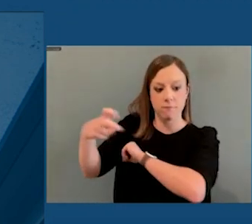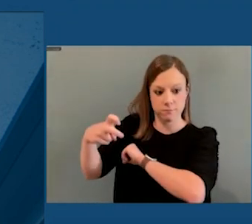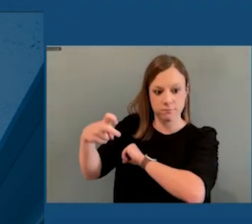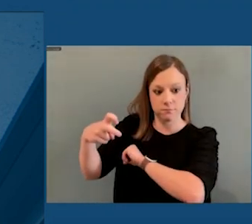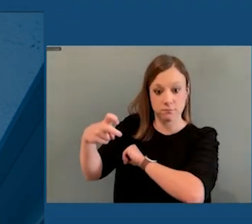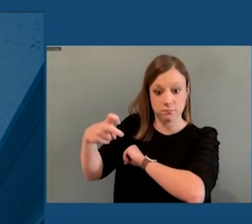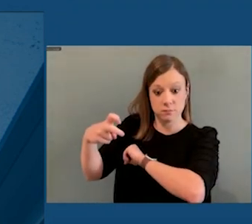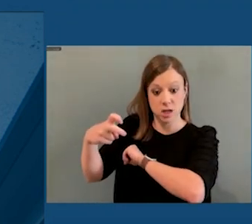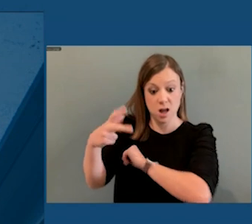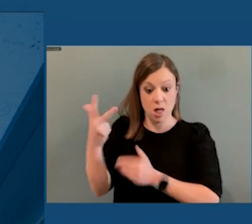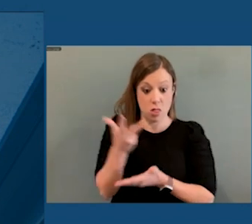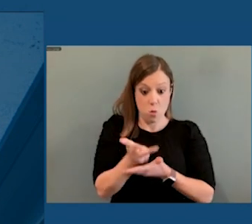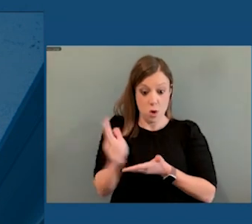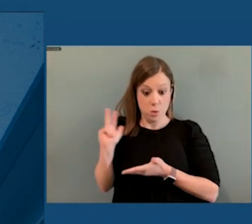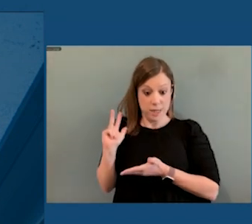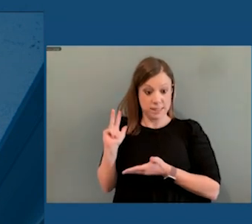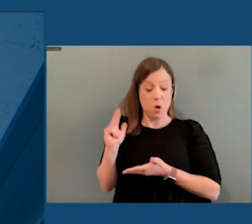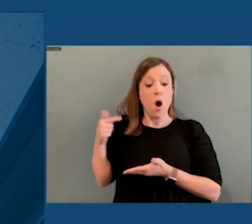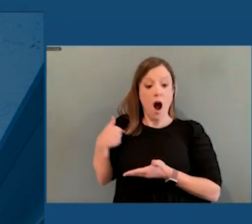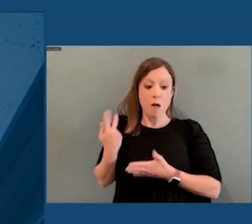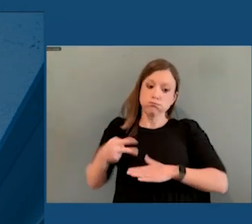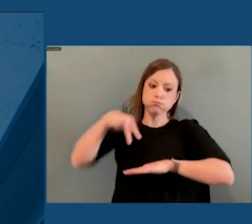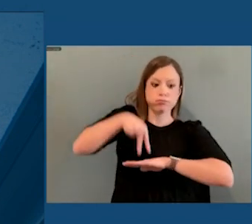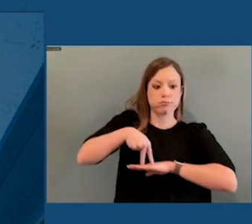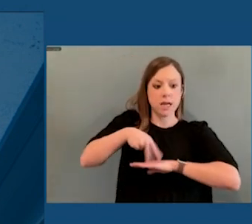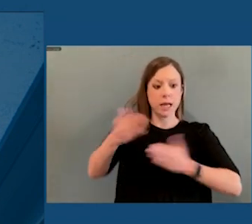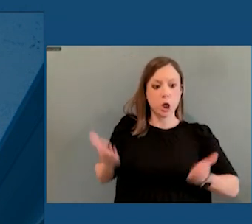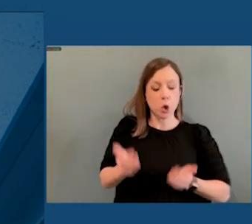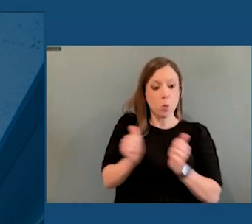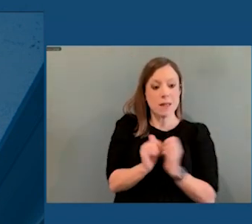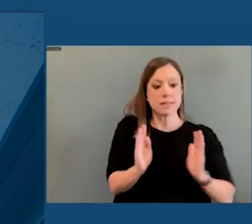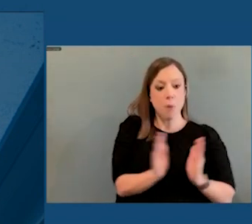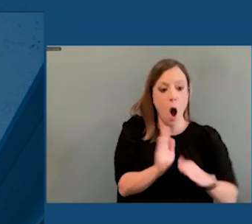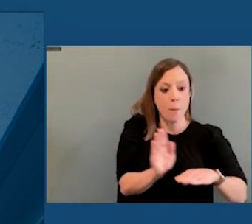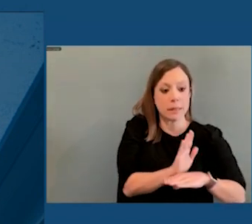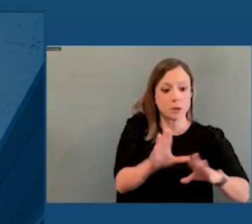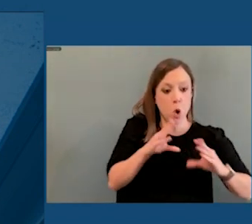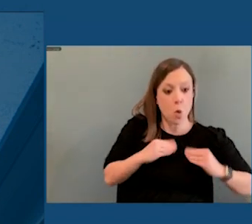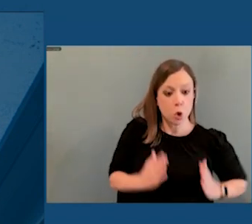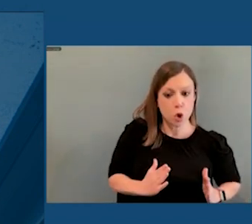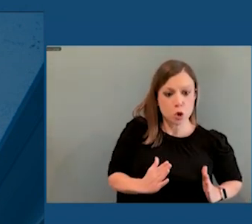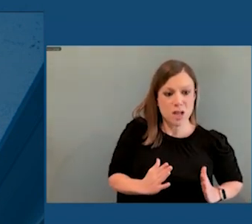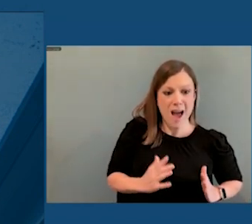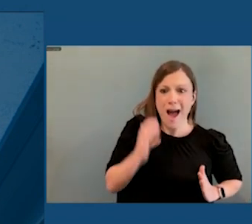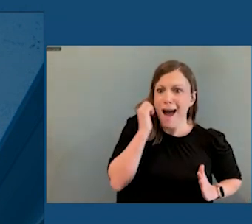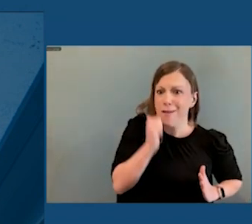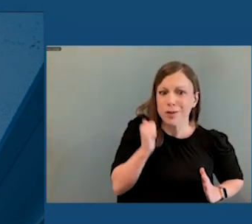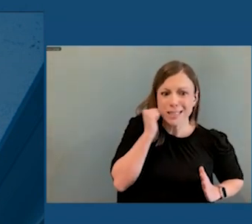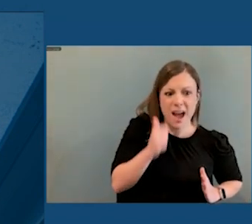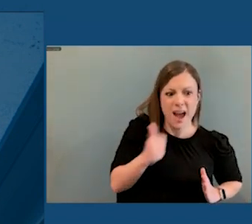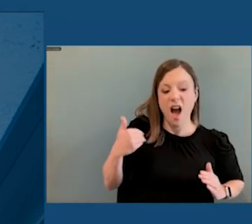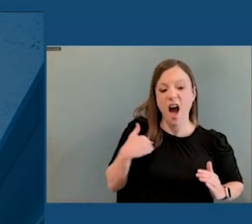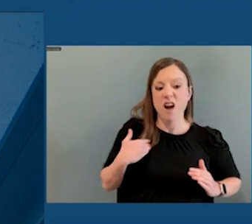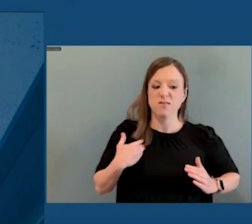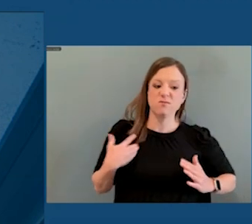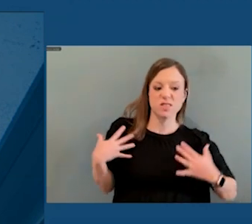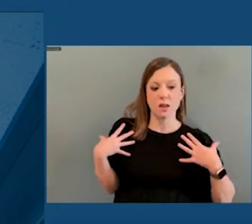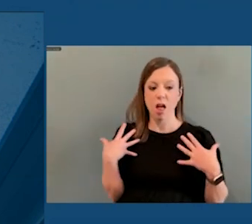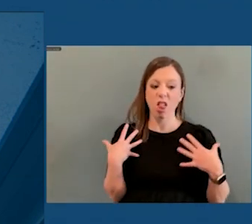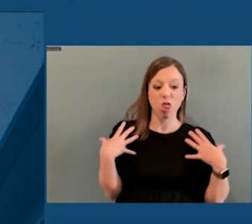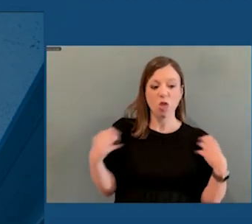and bodegas and their workers. Every single day, they have to contend with brazen thieves who burst in, threaten